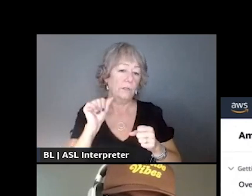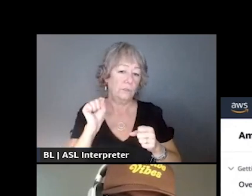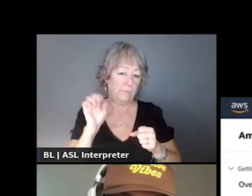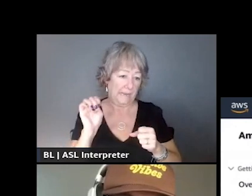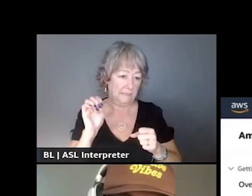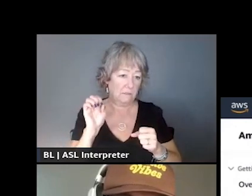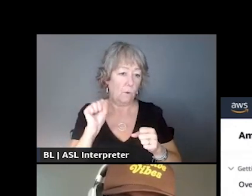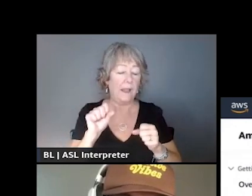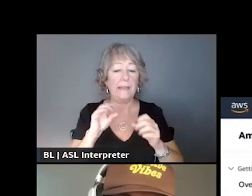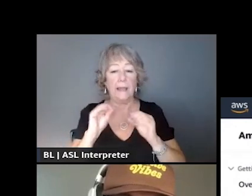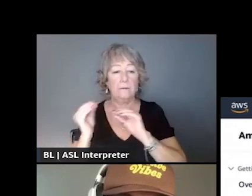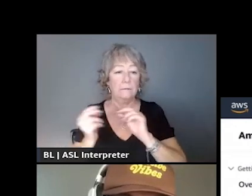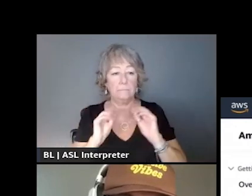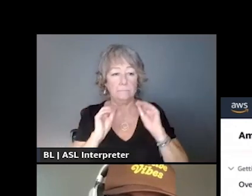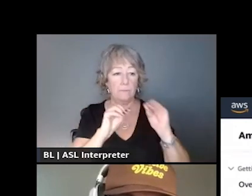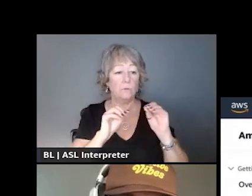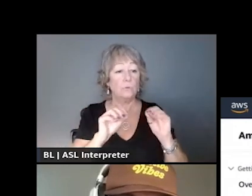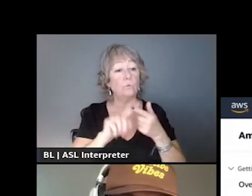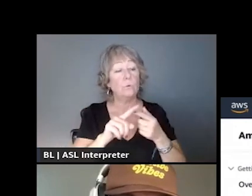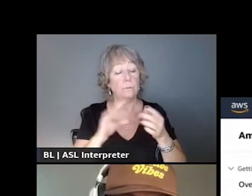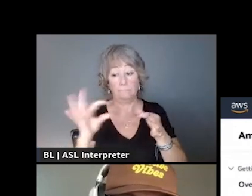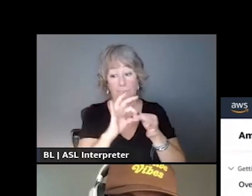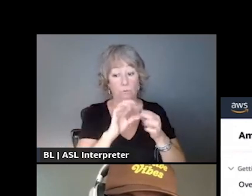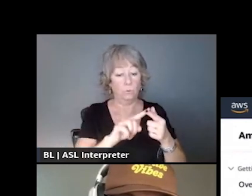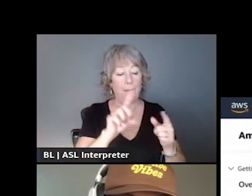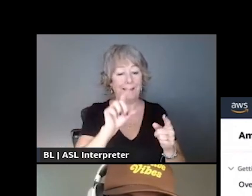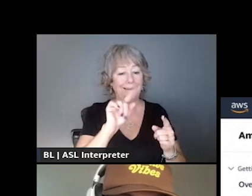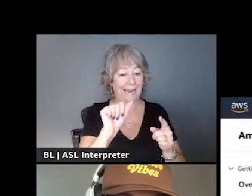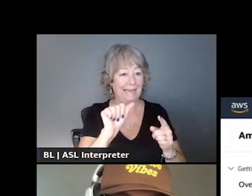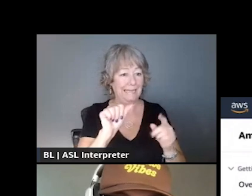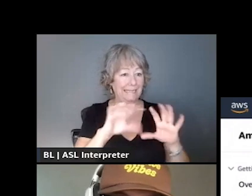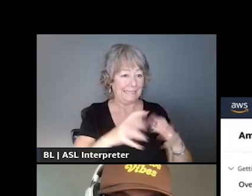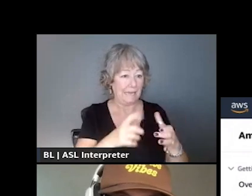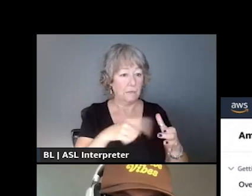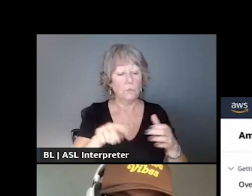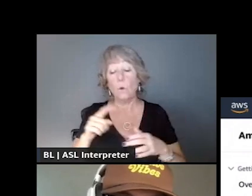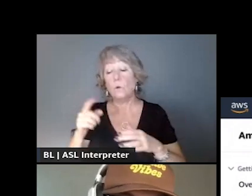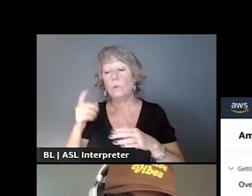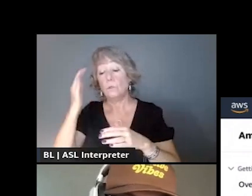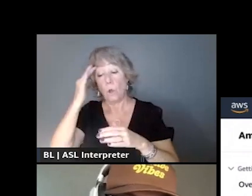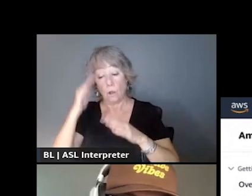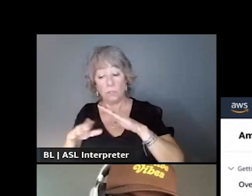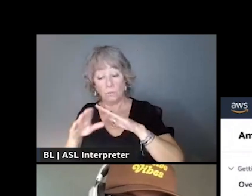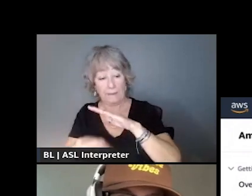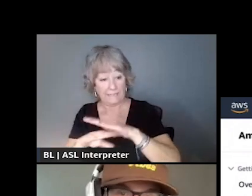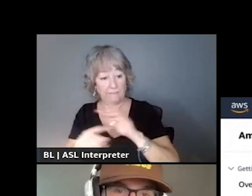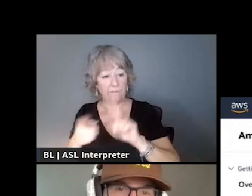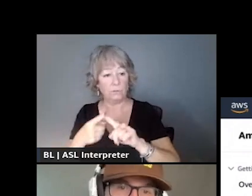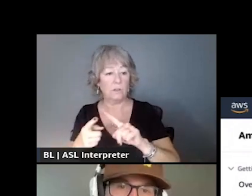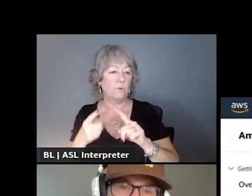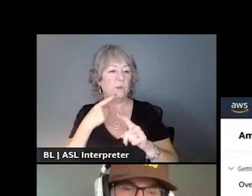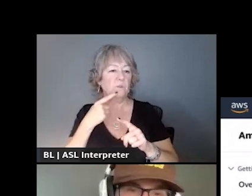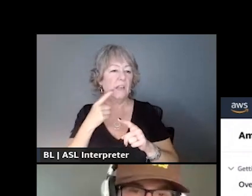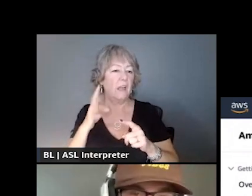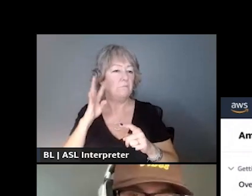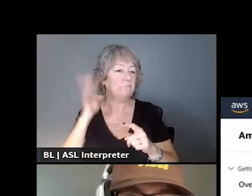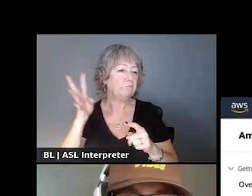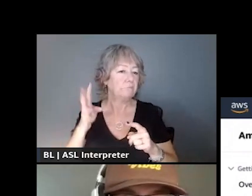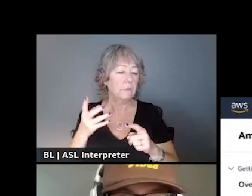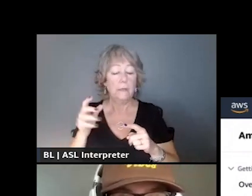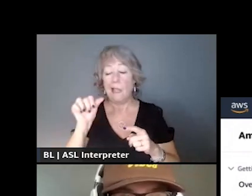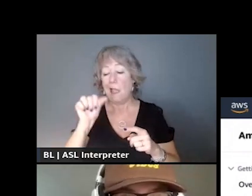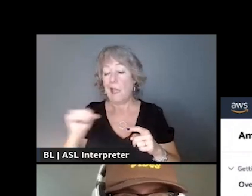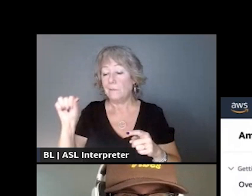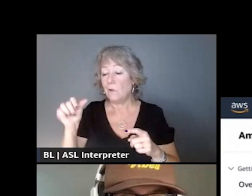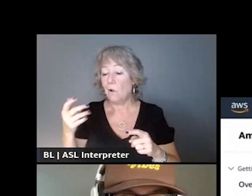my data set. So to create a knowledge base, I'm going to just say this is